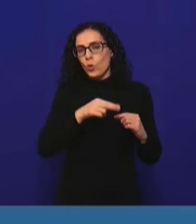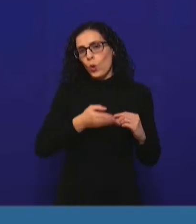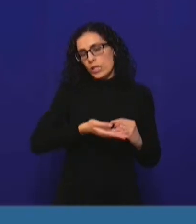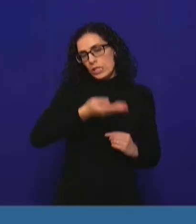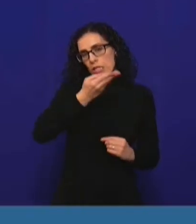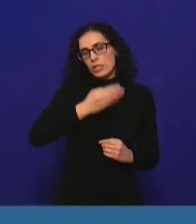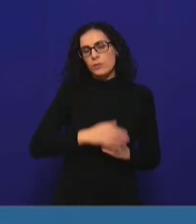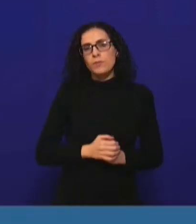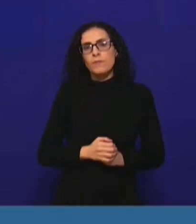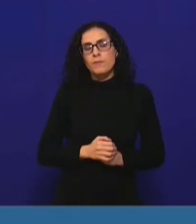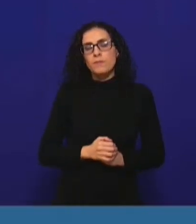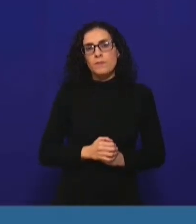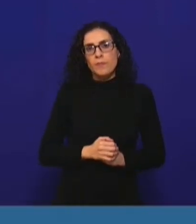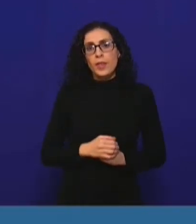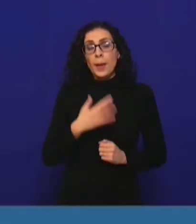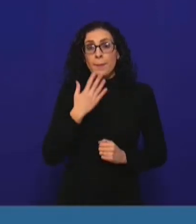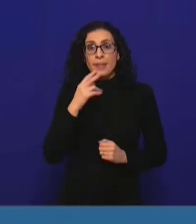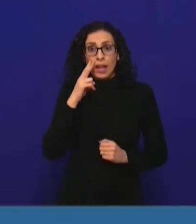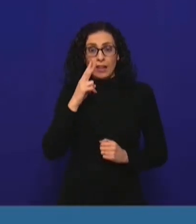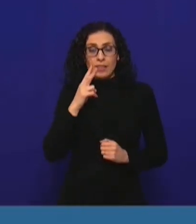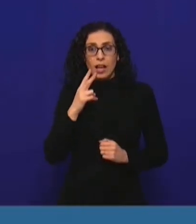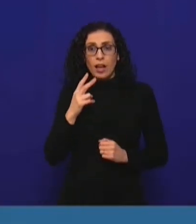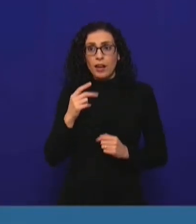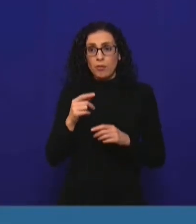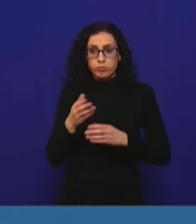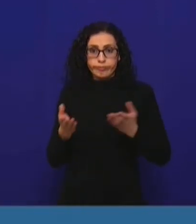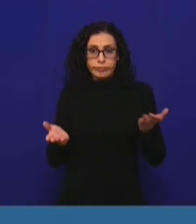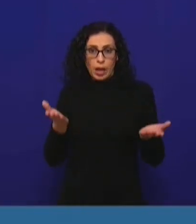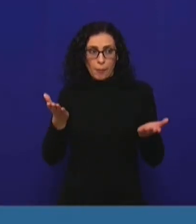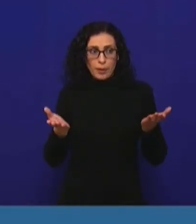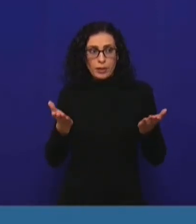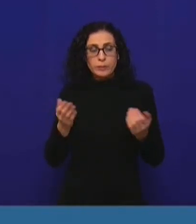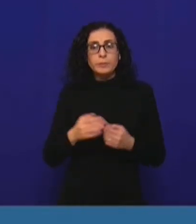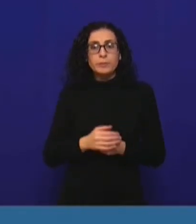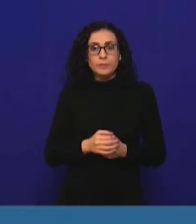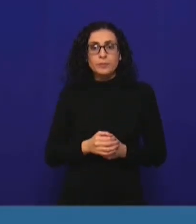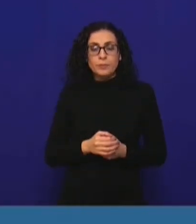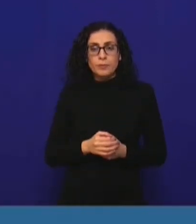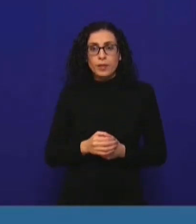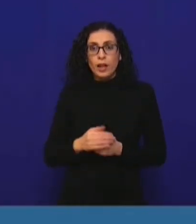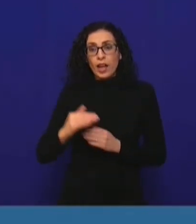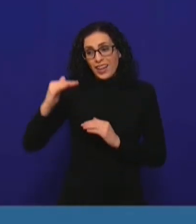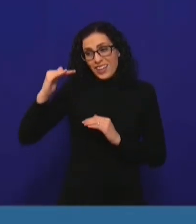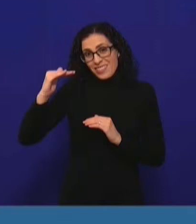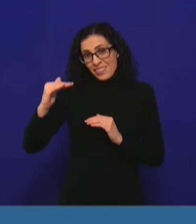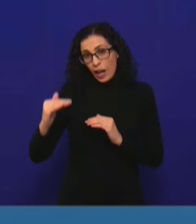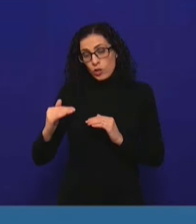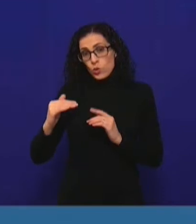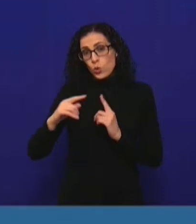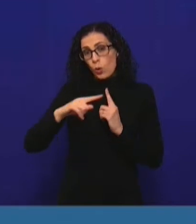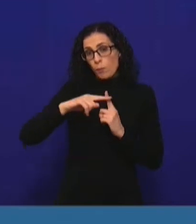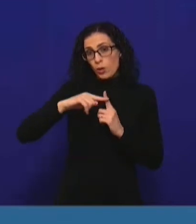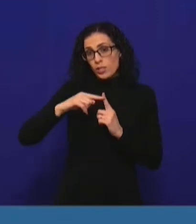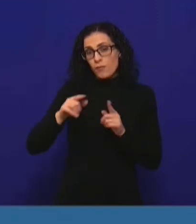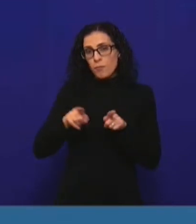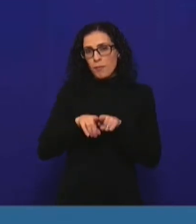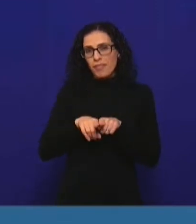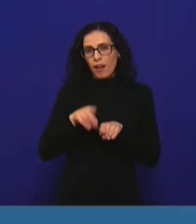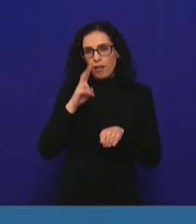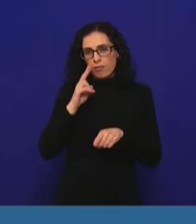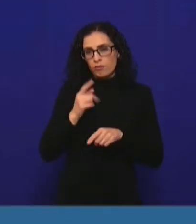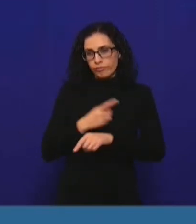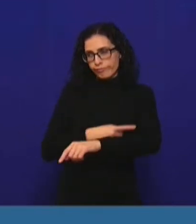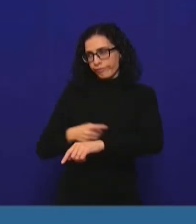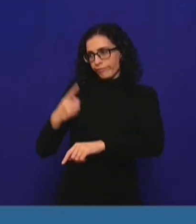ta' iktar avvanzati meta tqabbel dil-ġimgħa mal-ġimgħa ta' qabel kellna noqqas ta' każijiet f'din il-ġimgħa meta tqabbel mal-ġimgħa ta' qabel